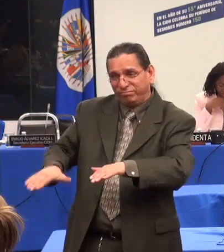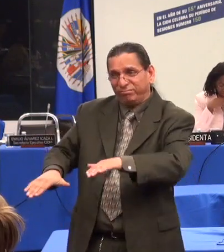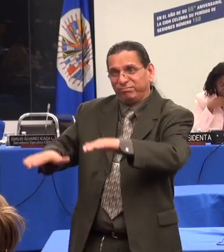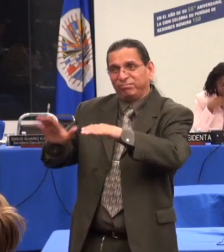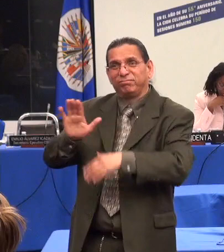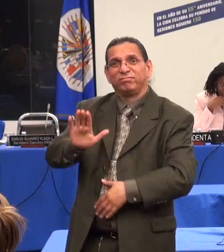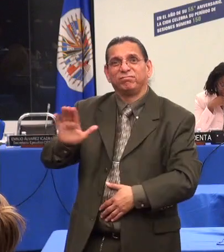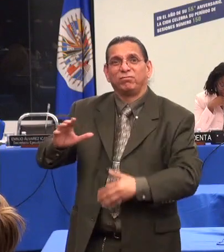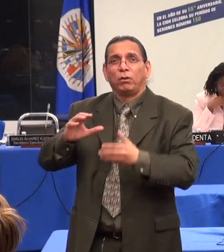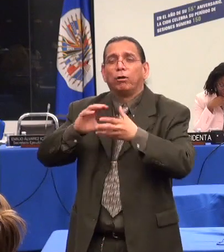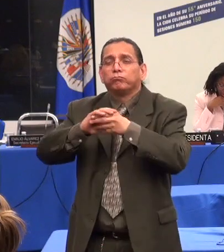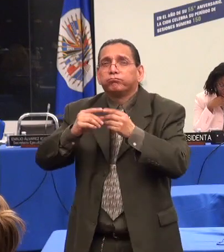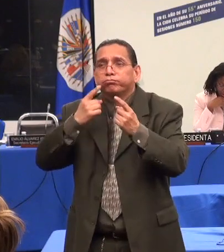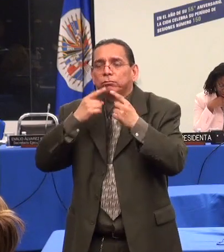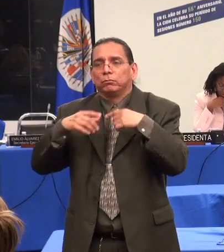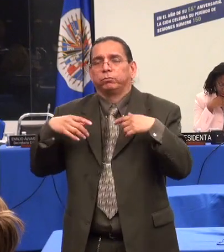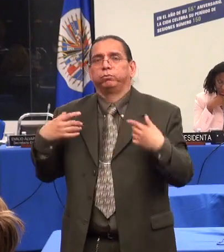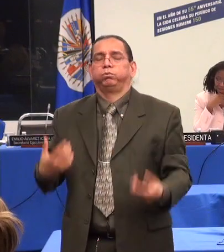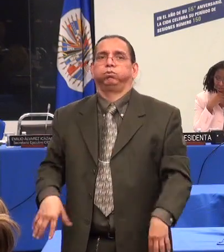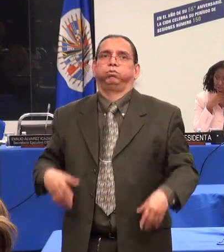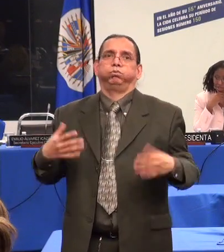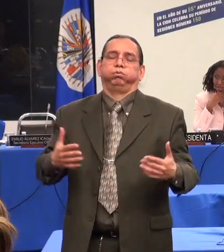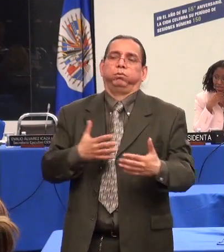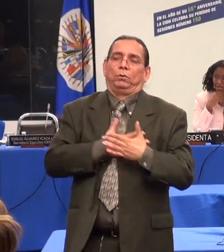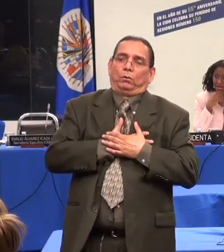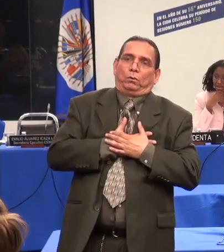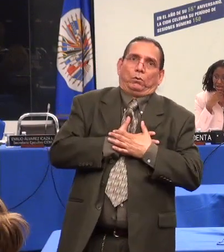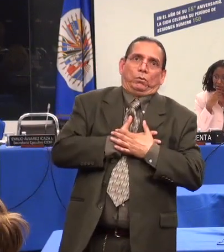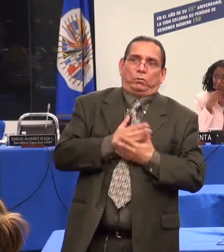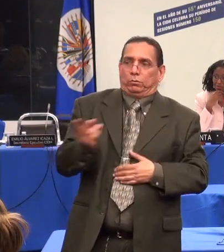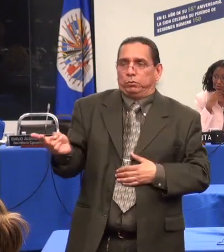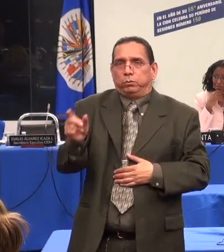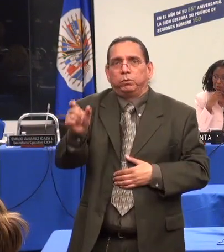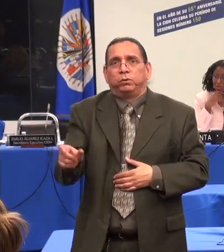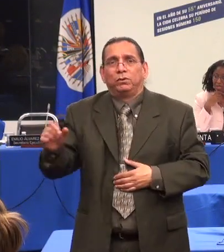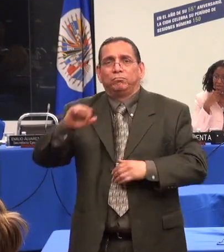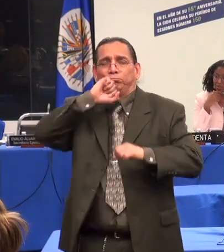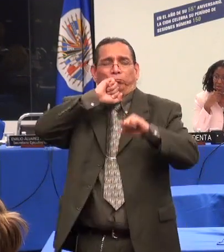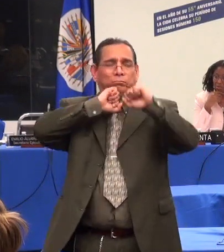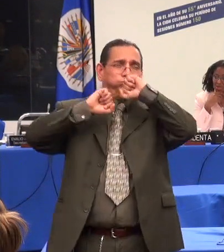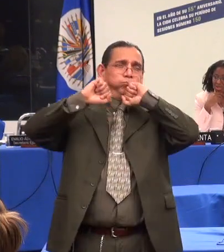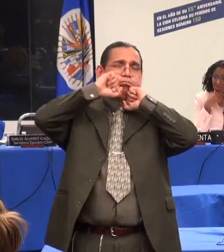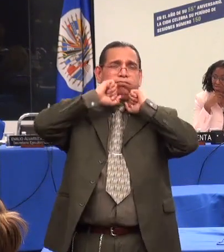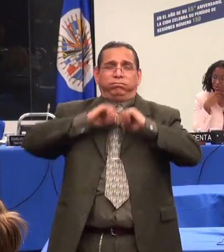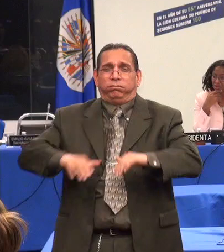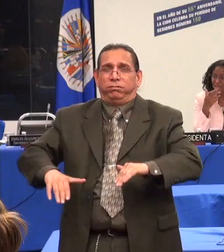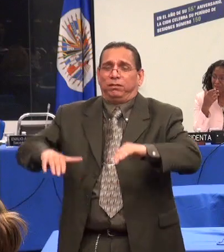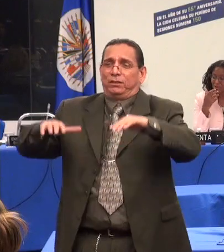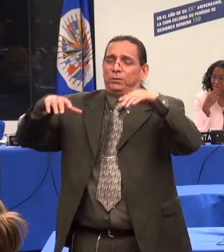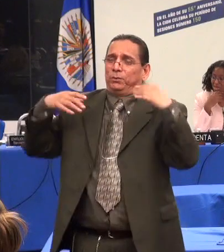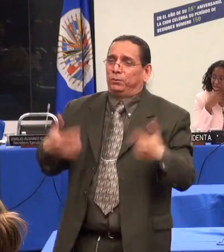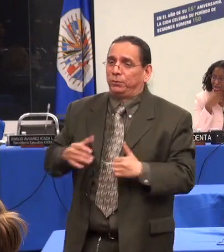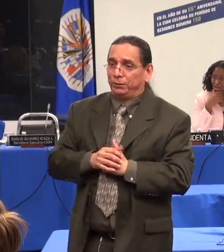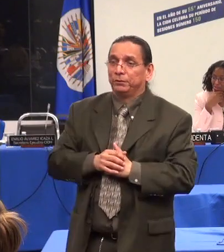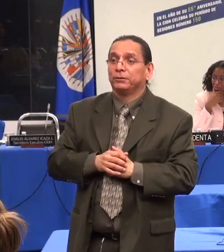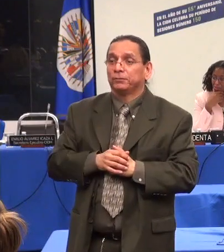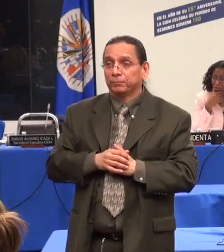described your experiences and Andrea also generally the ways in which we have described